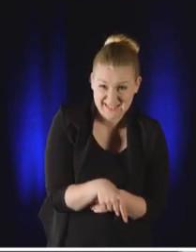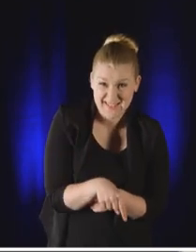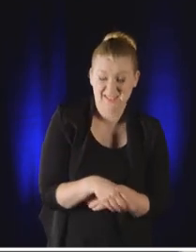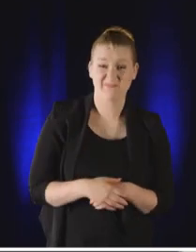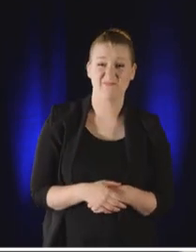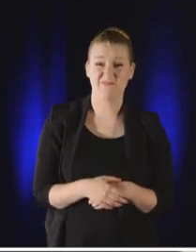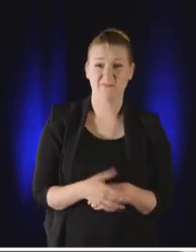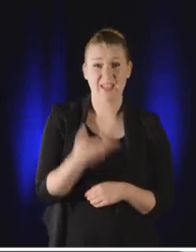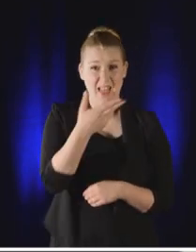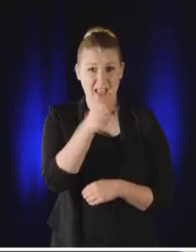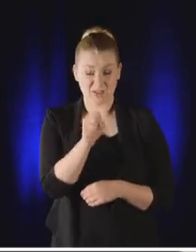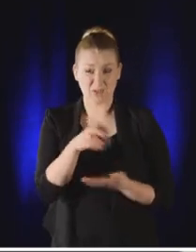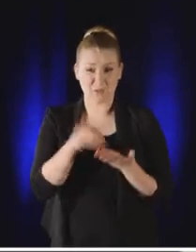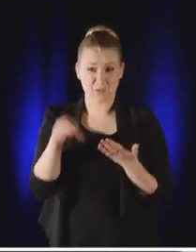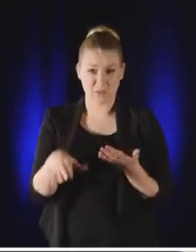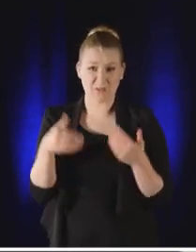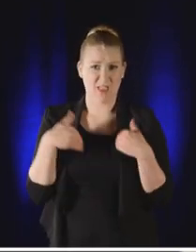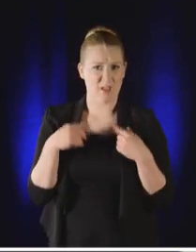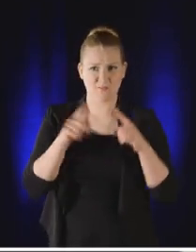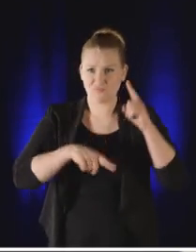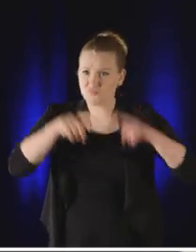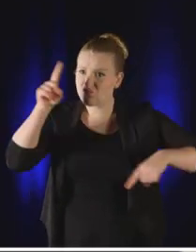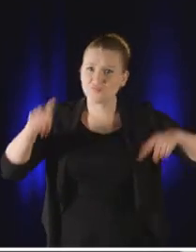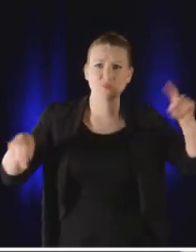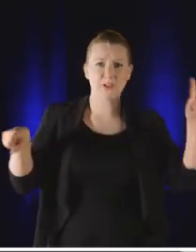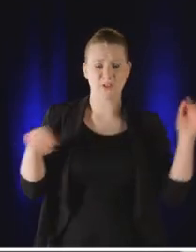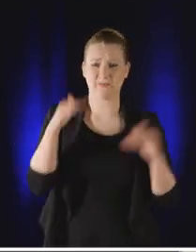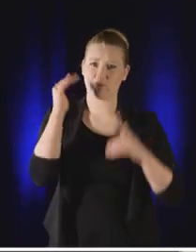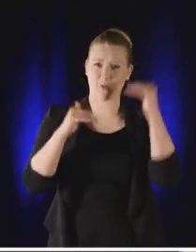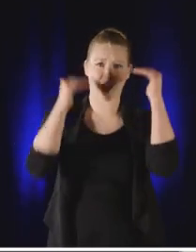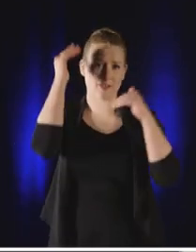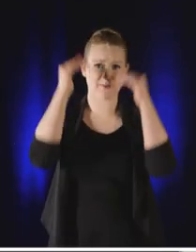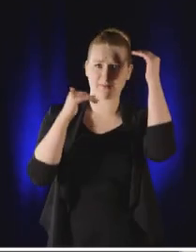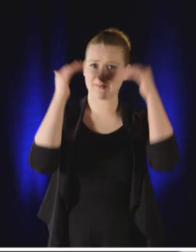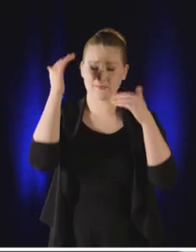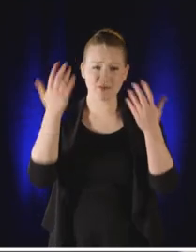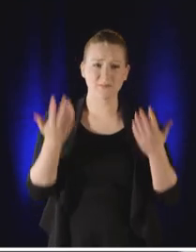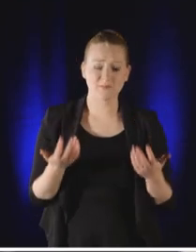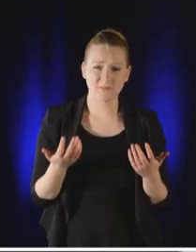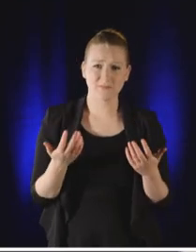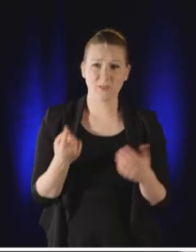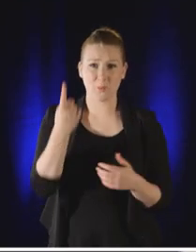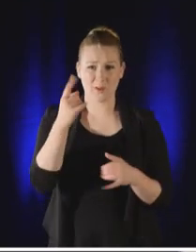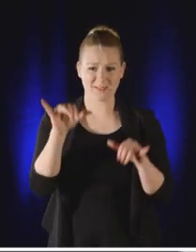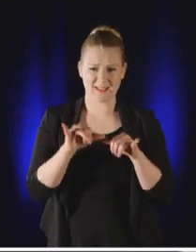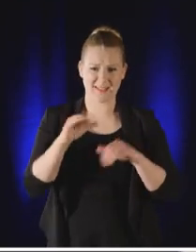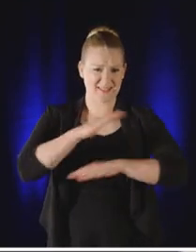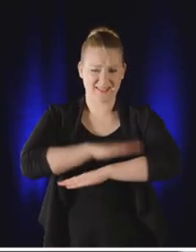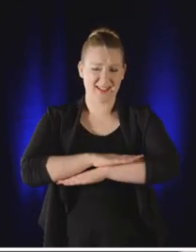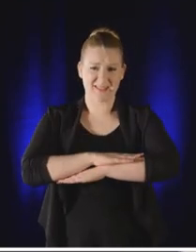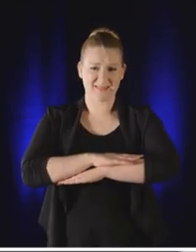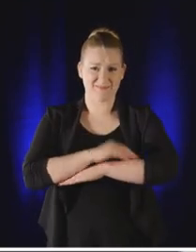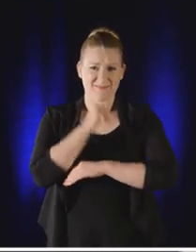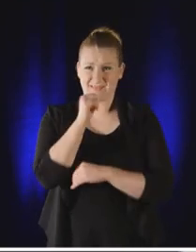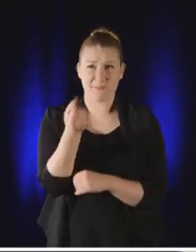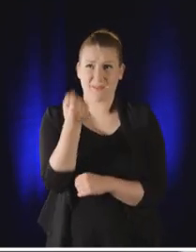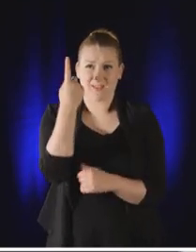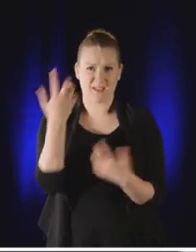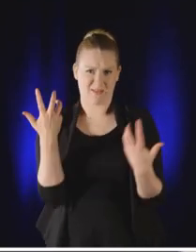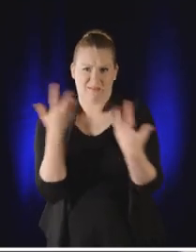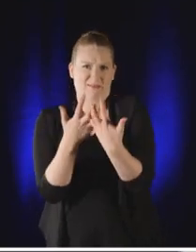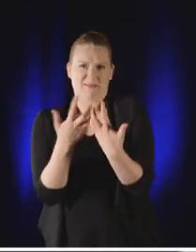quite a range in high school, from under 5 foot to over 6 foot. So it really doesn't make sense that they're all required to sit in the exact same